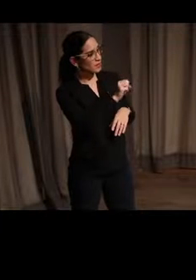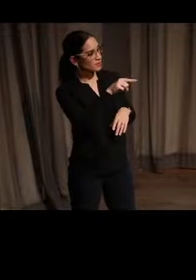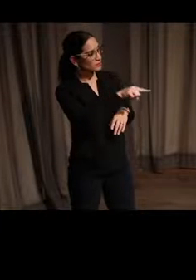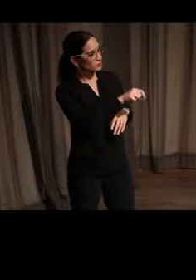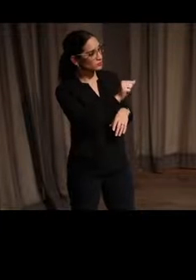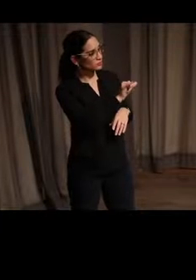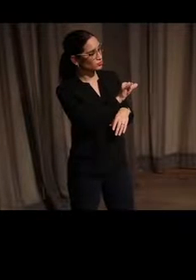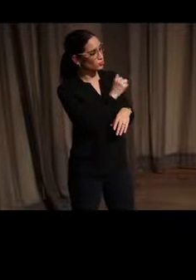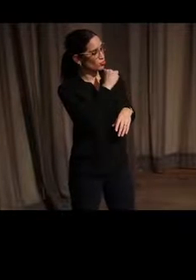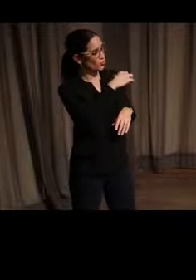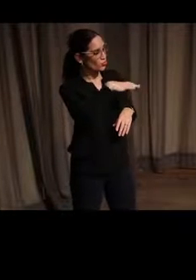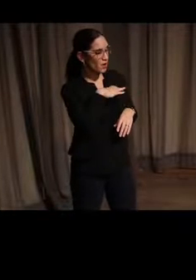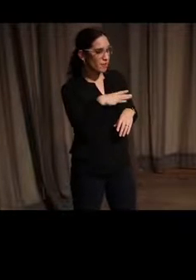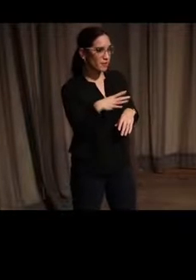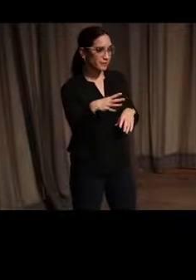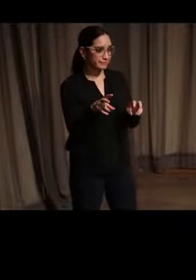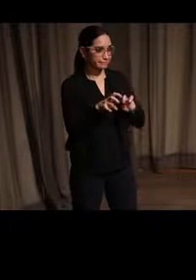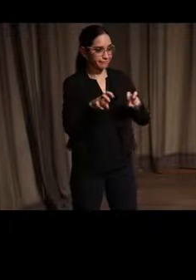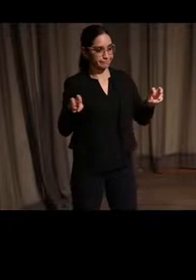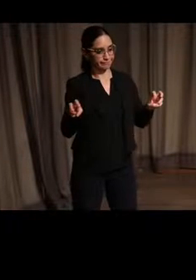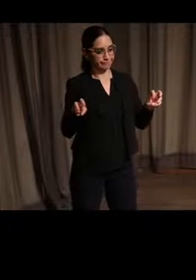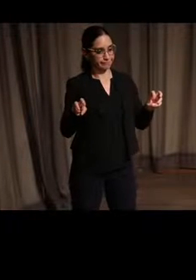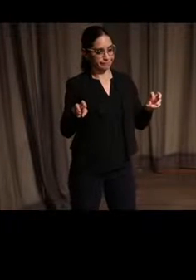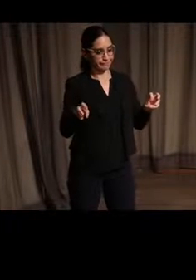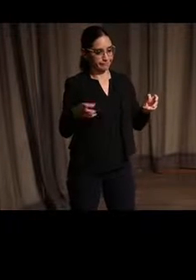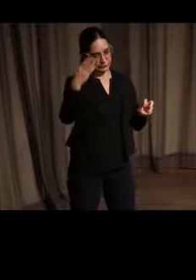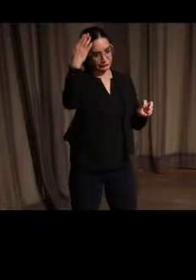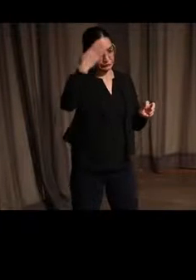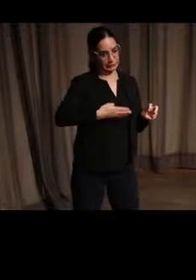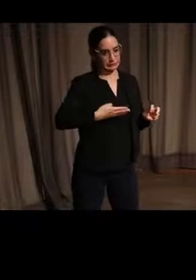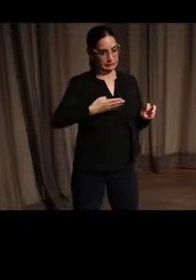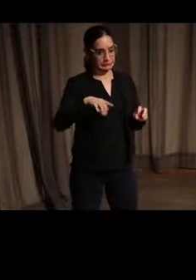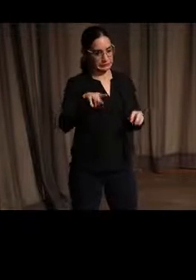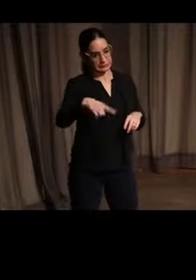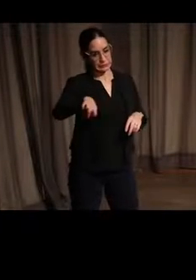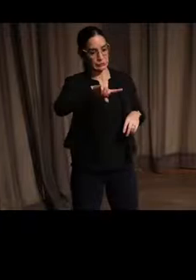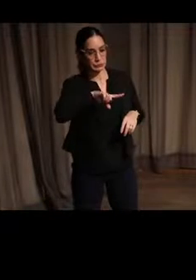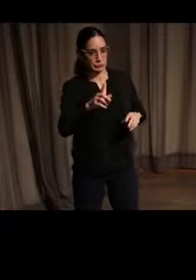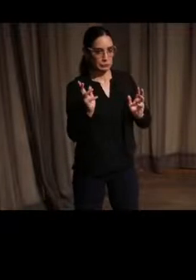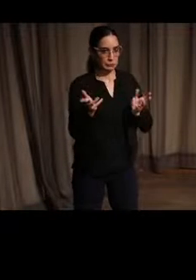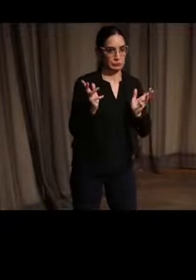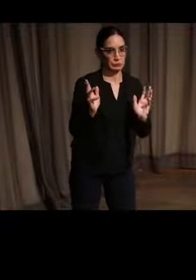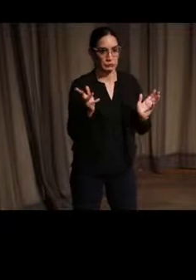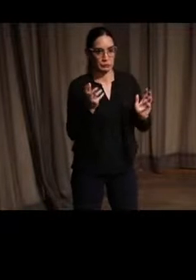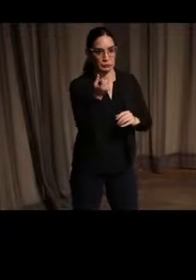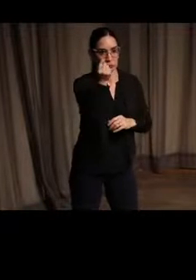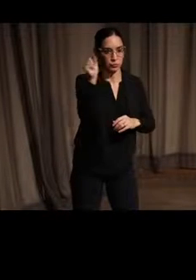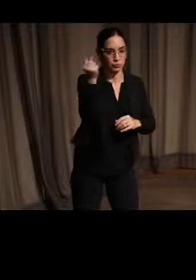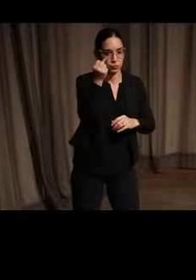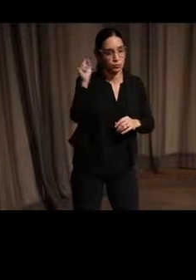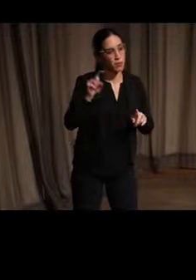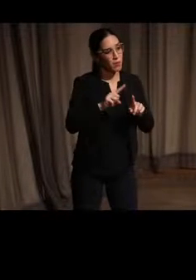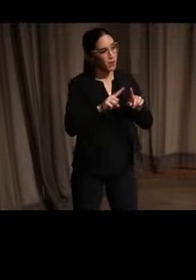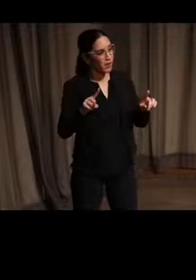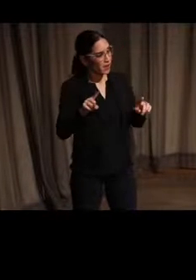Senate or whoever it may be, it also stems right back to before 1973 when women in hospitals had to petition